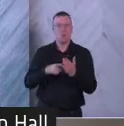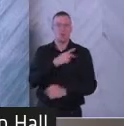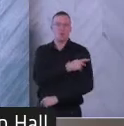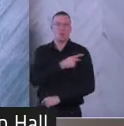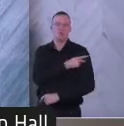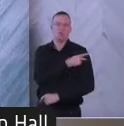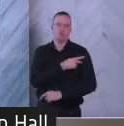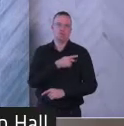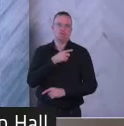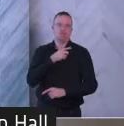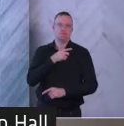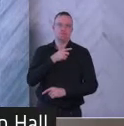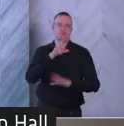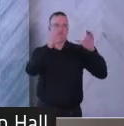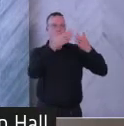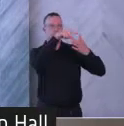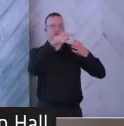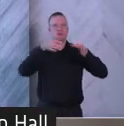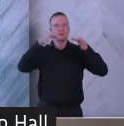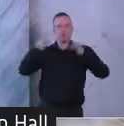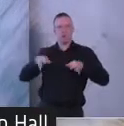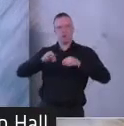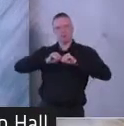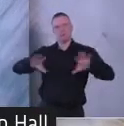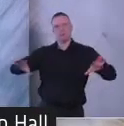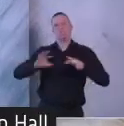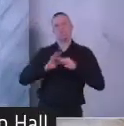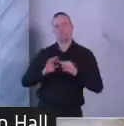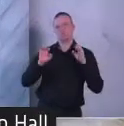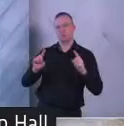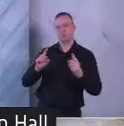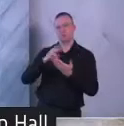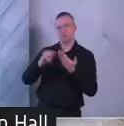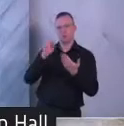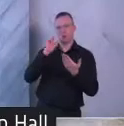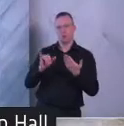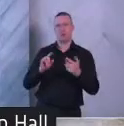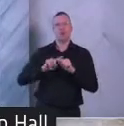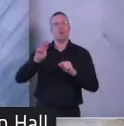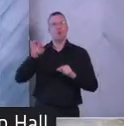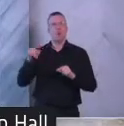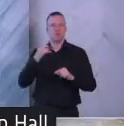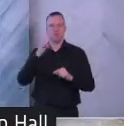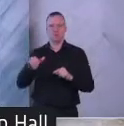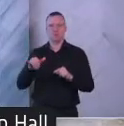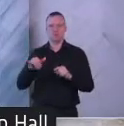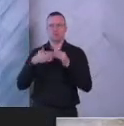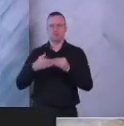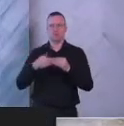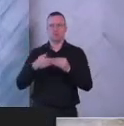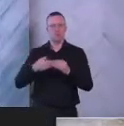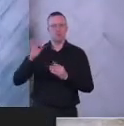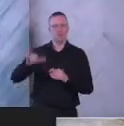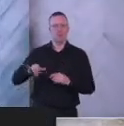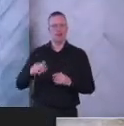jurisdiction, but I think what we're talking about, as Waji said, it is about leadership. And I thought about this answer. I don't have anything written on that